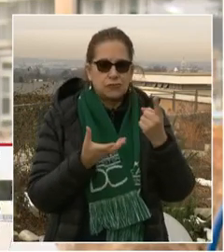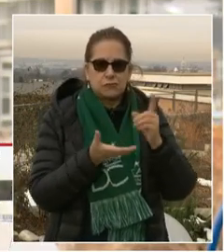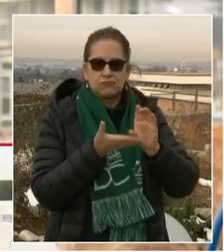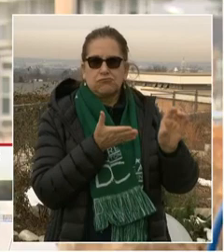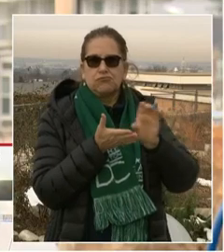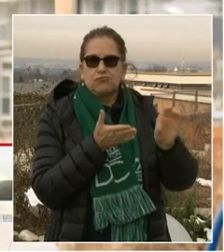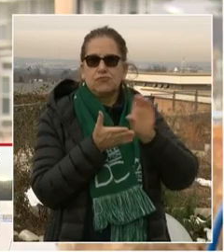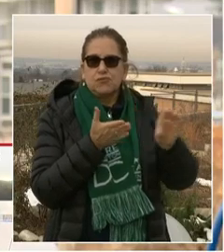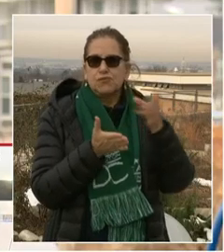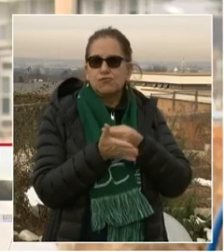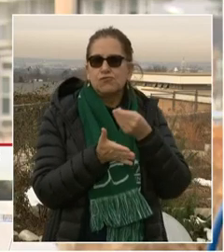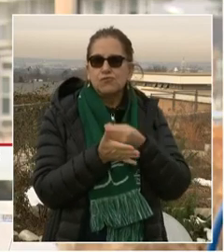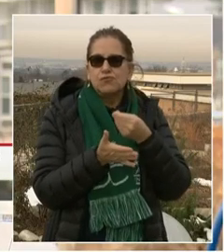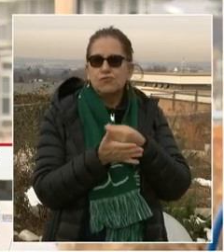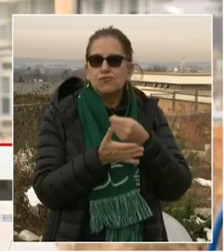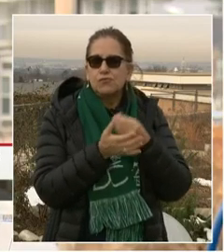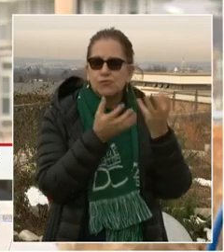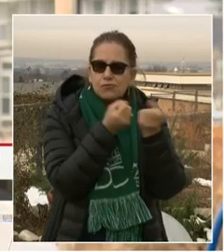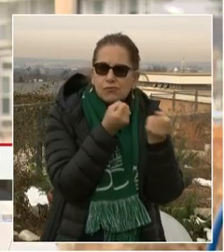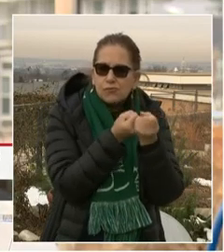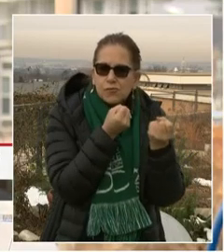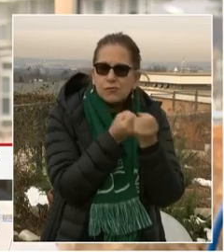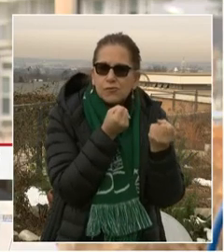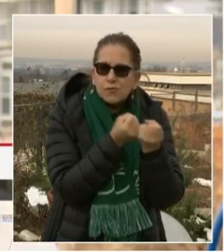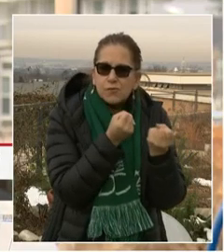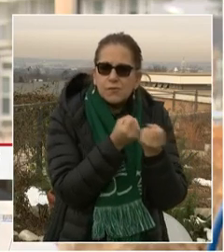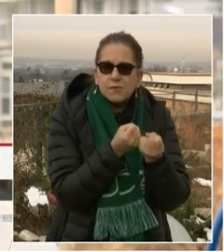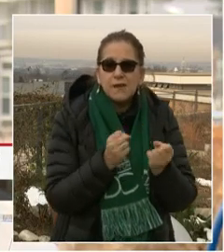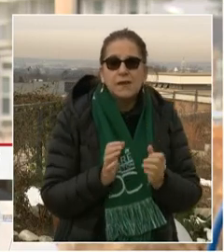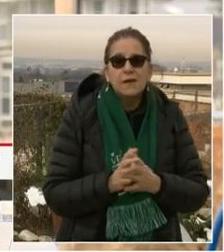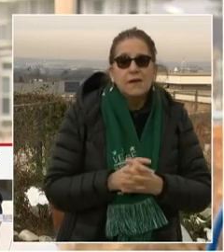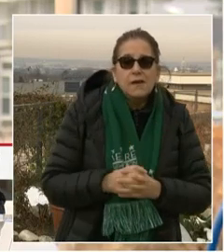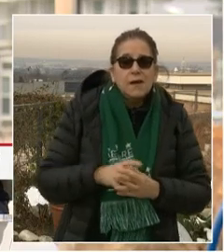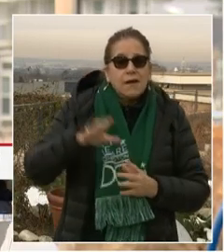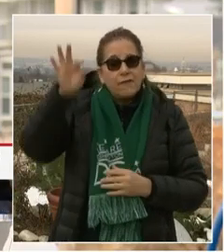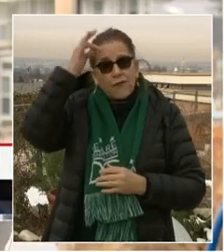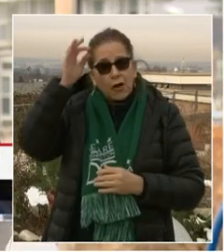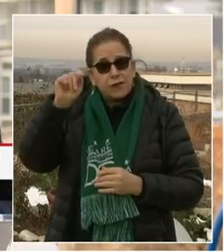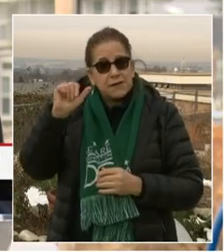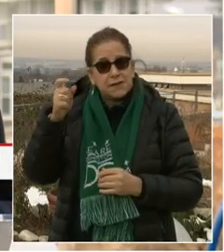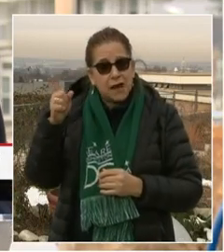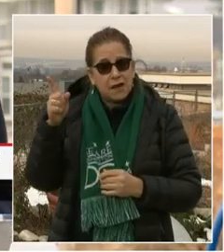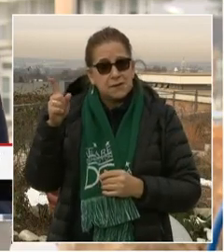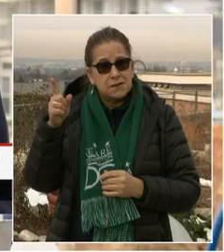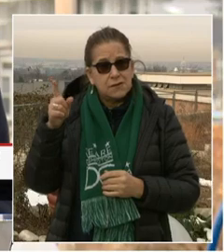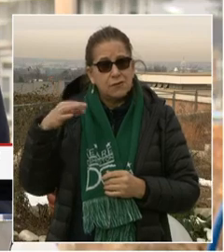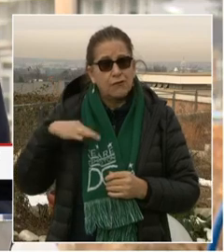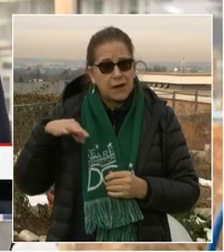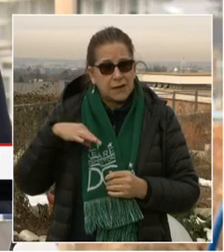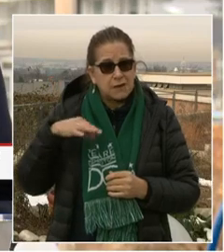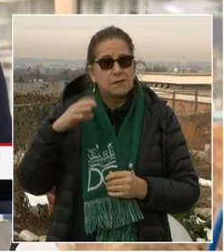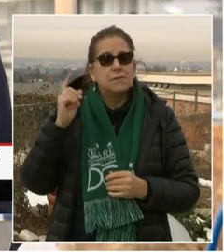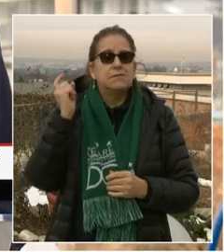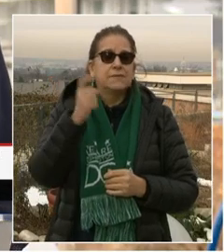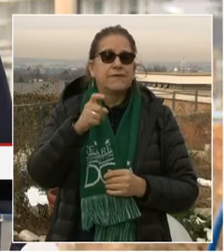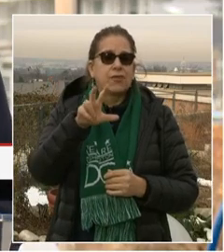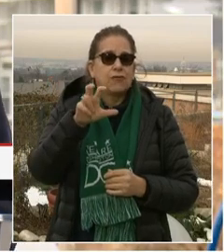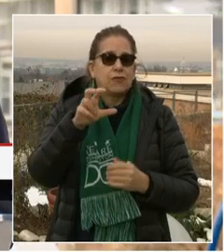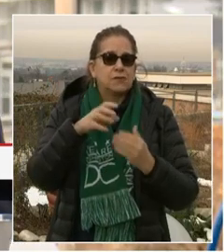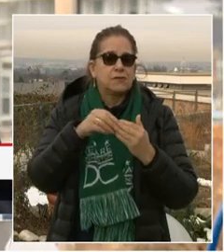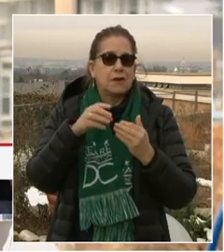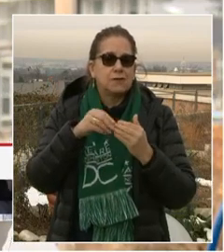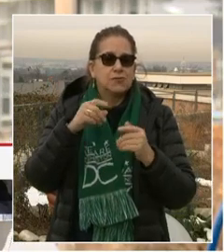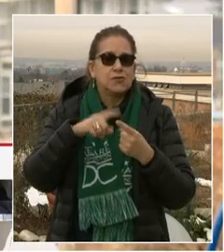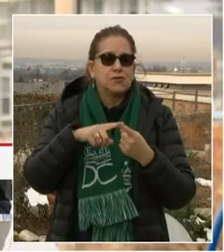per child under 6 years old. This is an additional $900 on top of those monthly